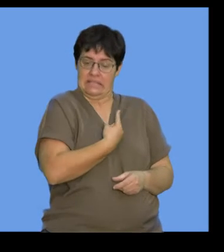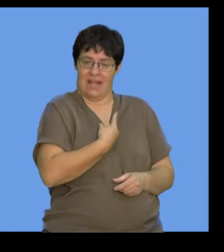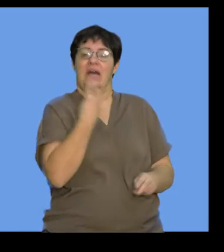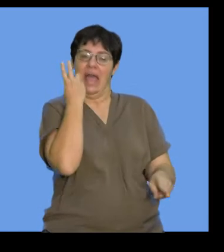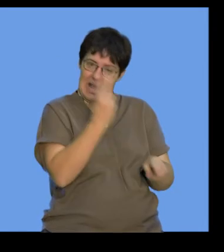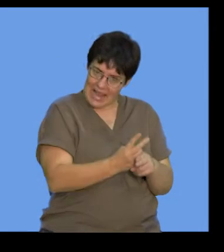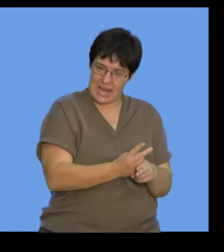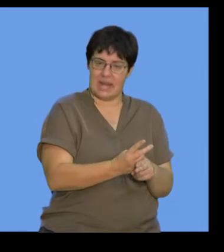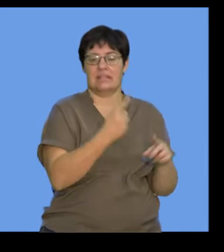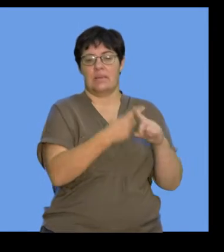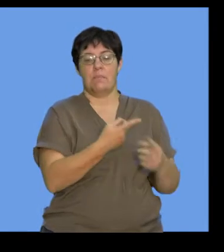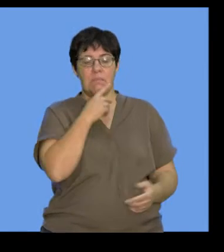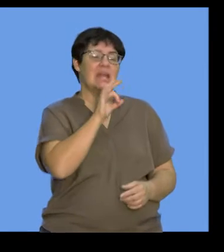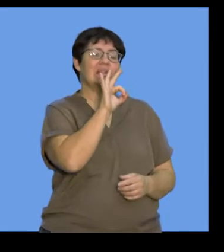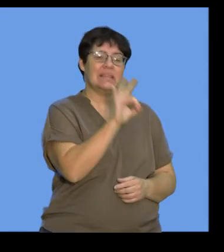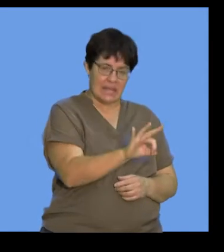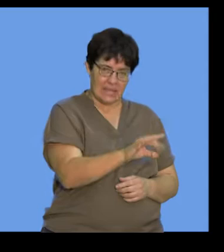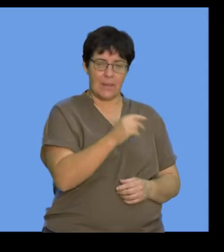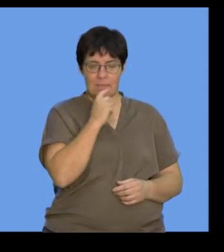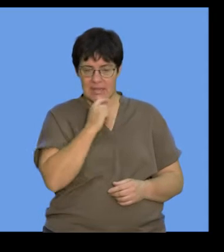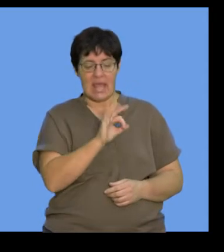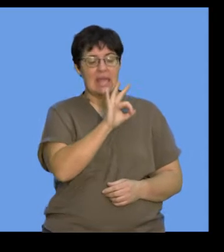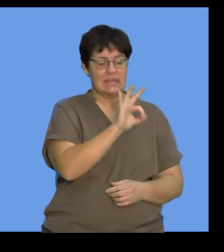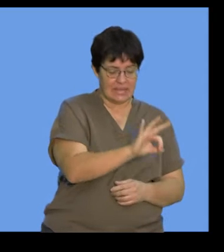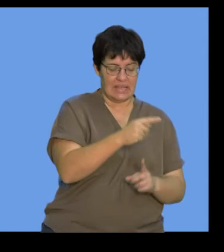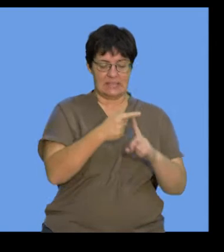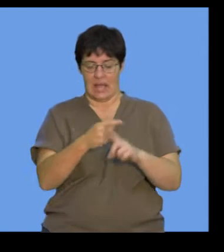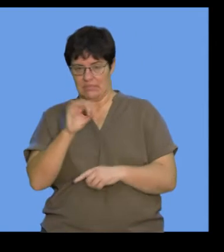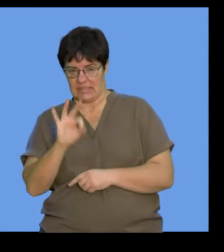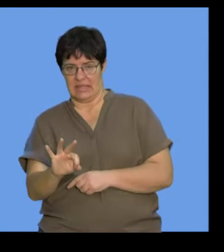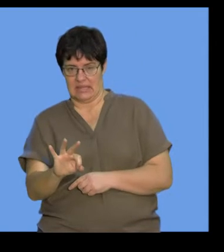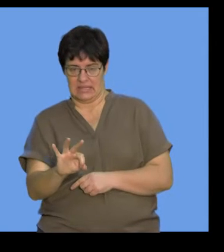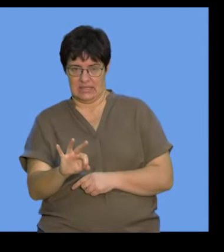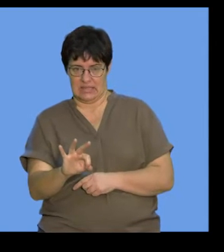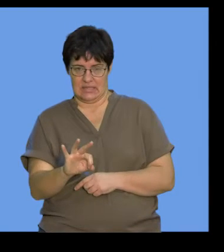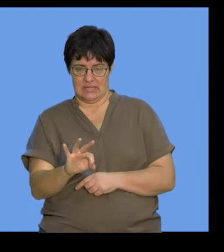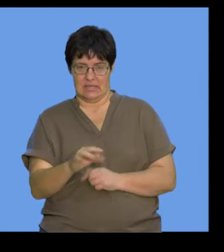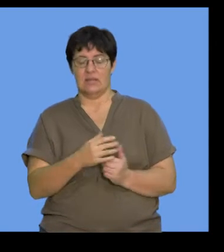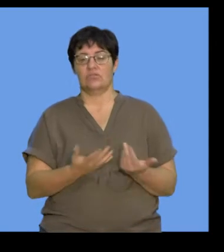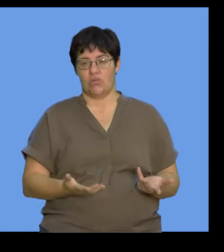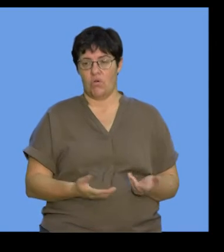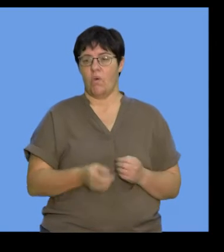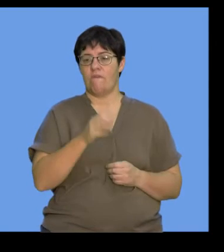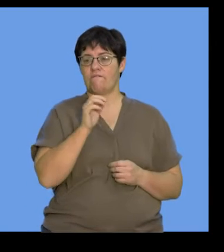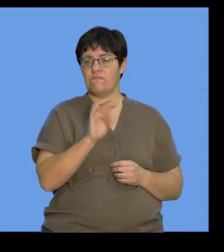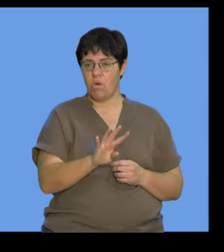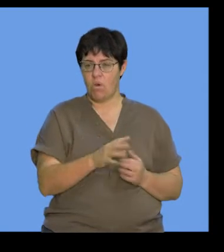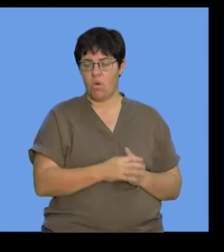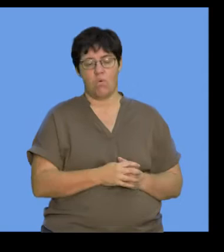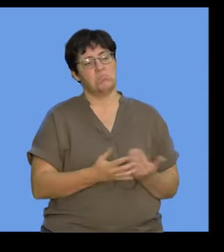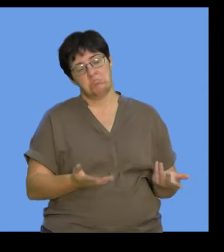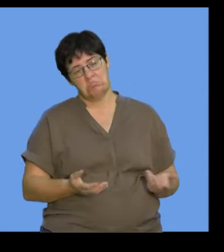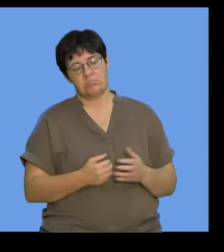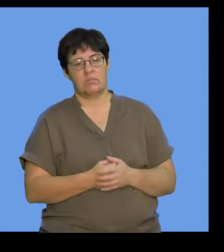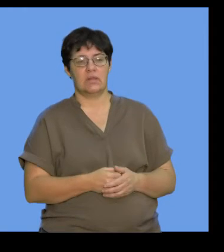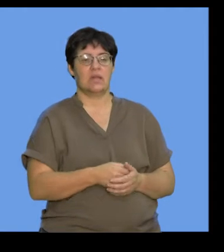itself, right? If it's 3, it means it is multiplied by itself 3 times. If it's 4, it's multiplied by